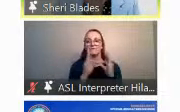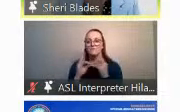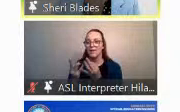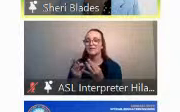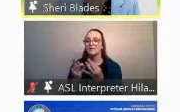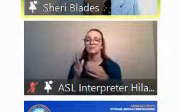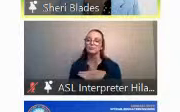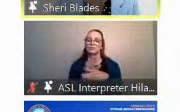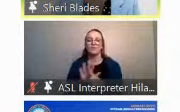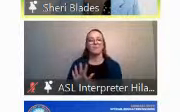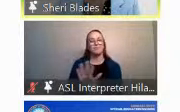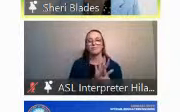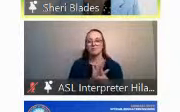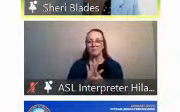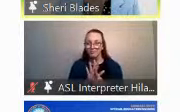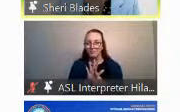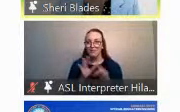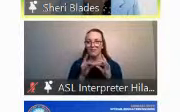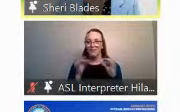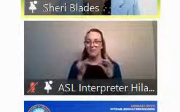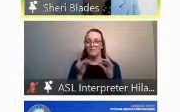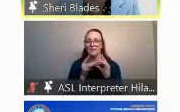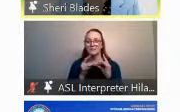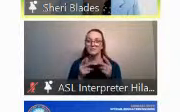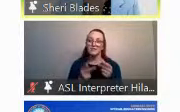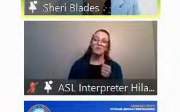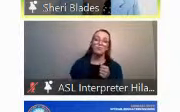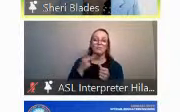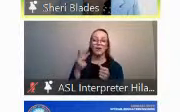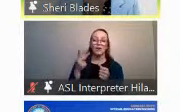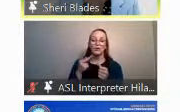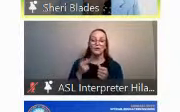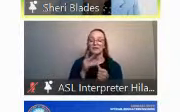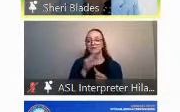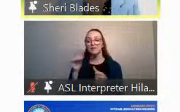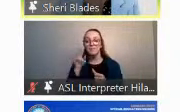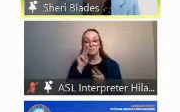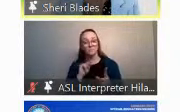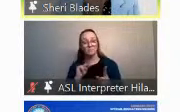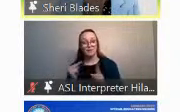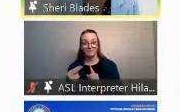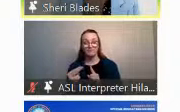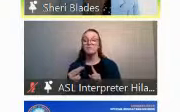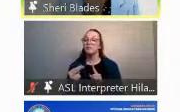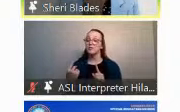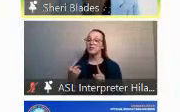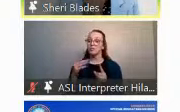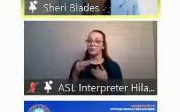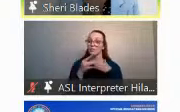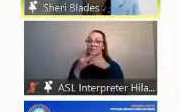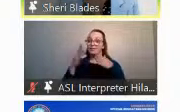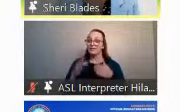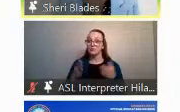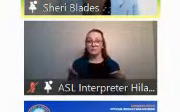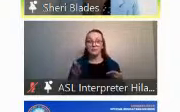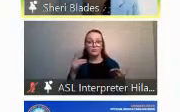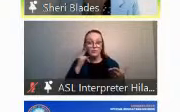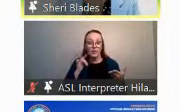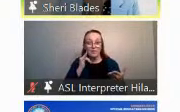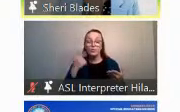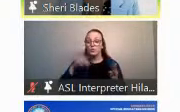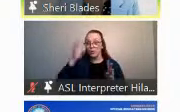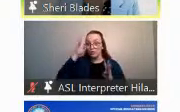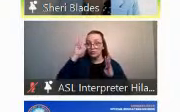authentic comments, priorities, and perspectives, so that leaders in California who are creating